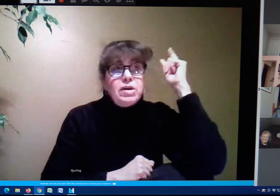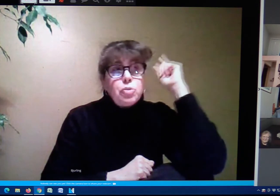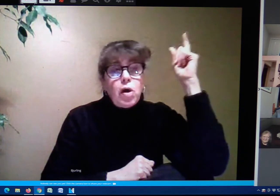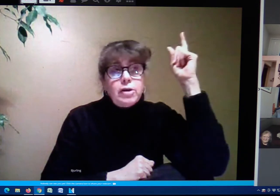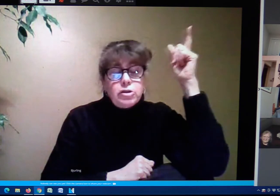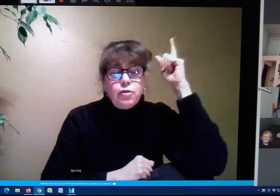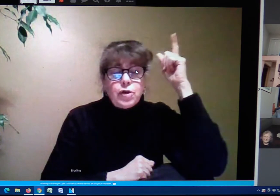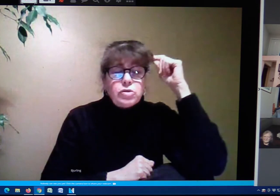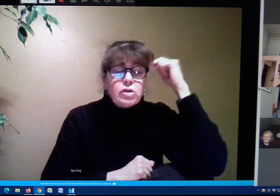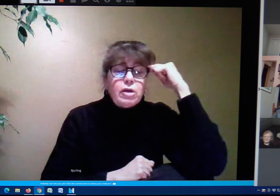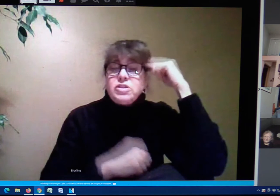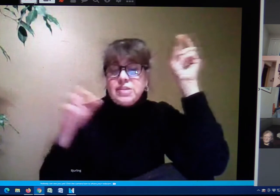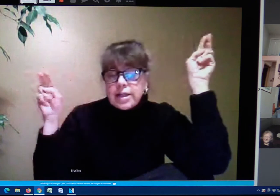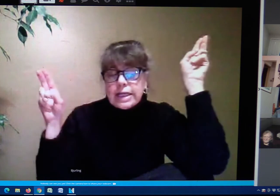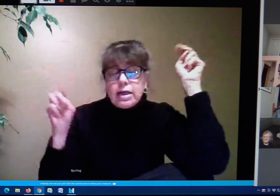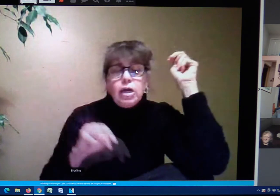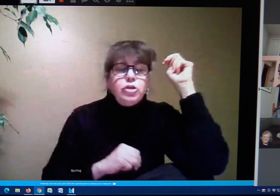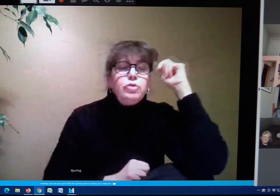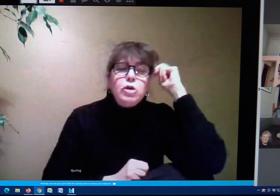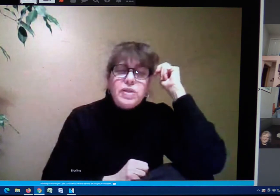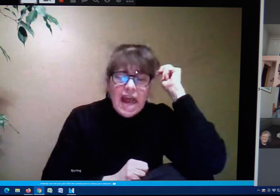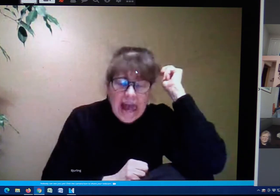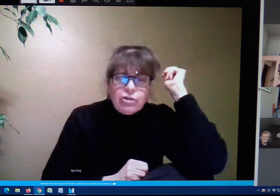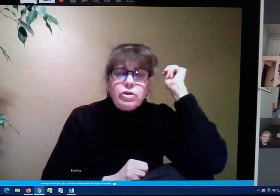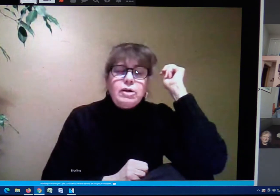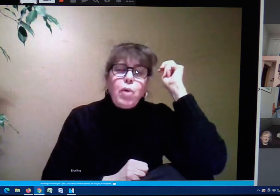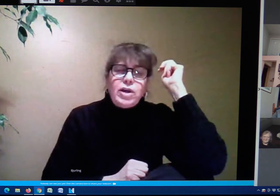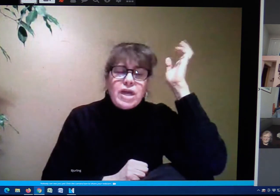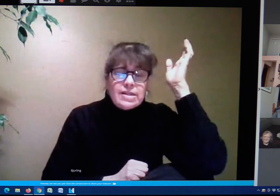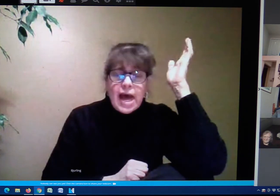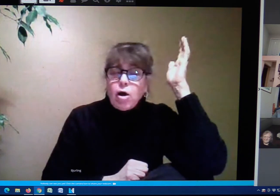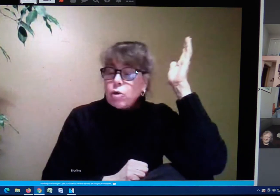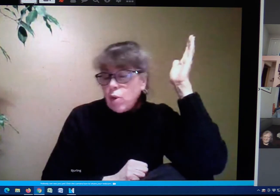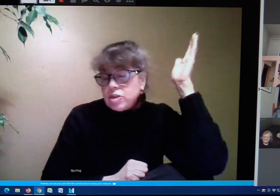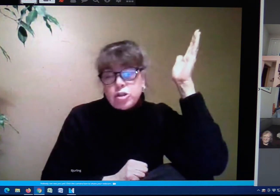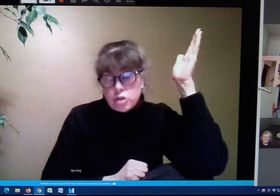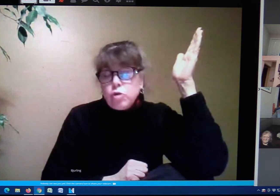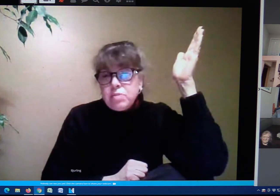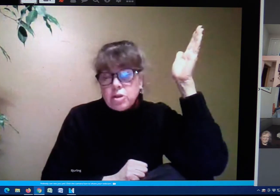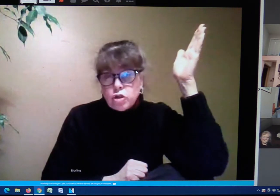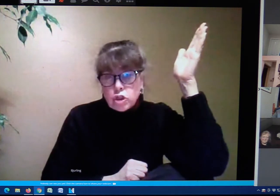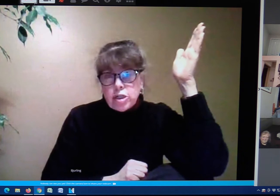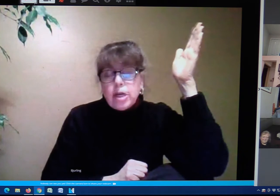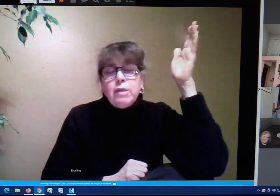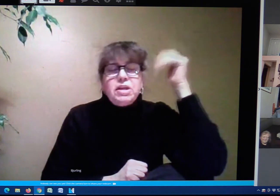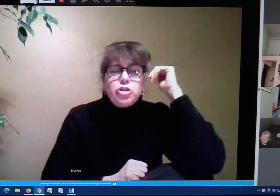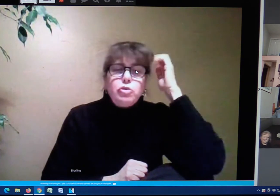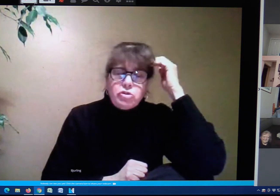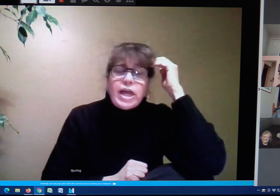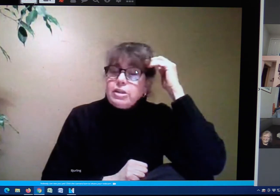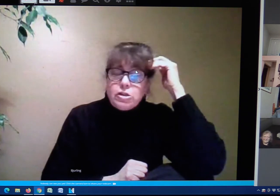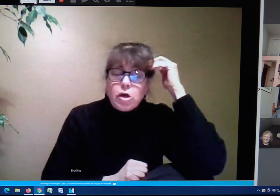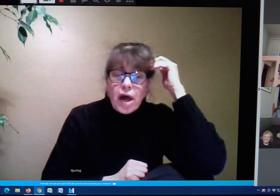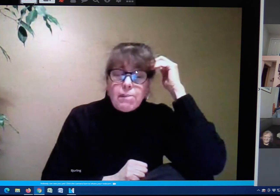reference to how much water you folks are selling, you know in the aggregate what right now, or one should assume that you should,